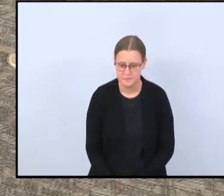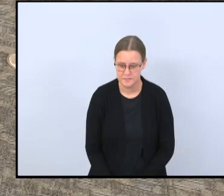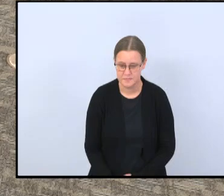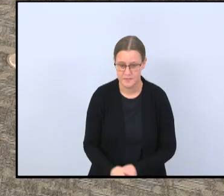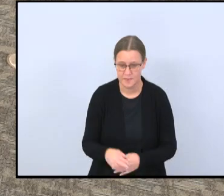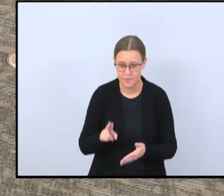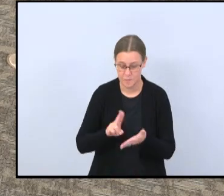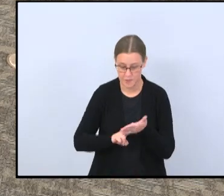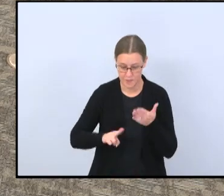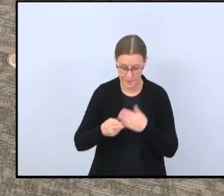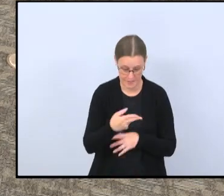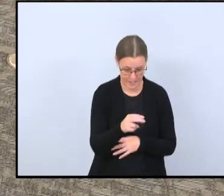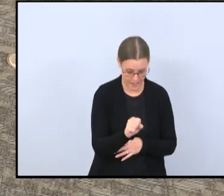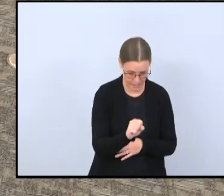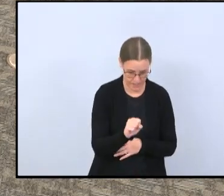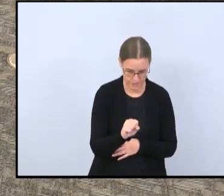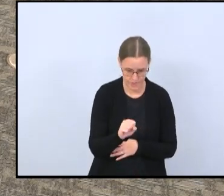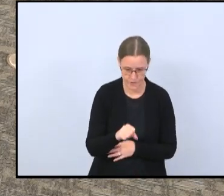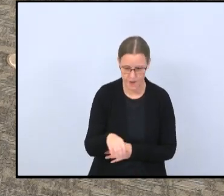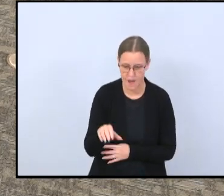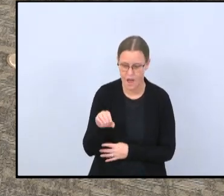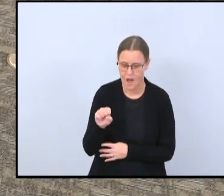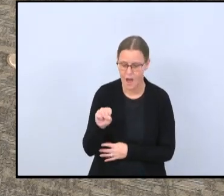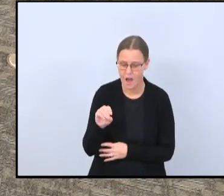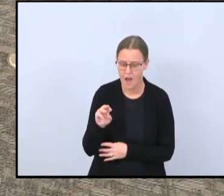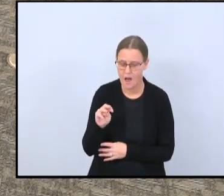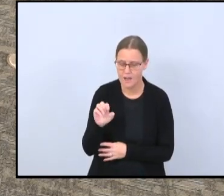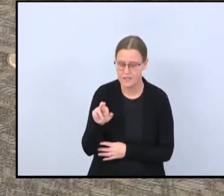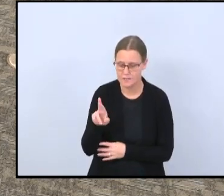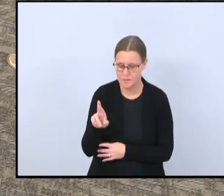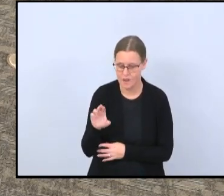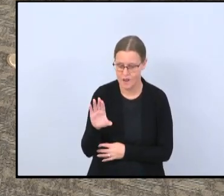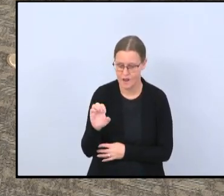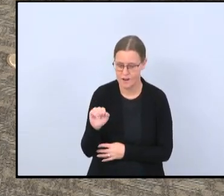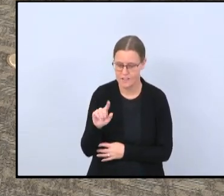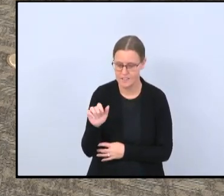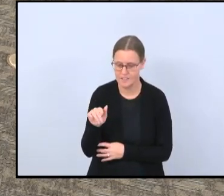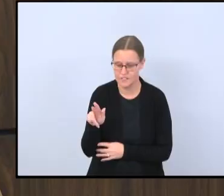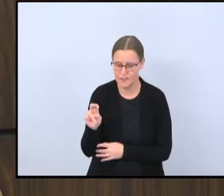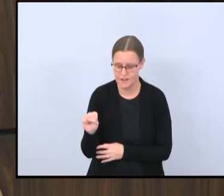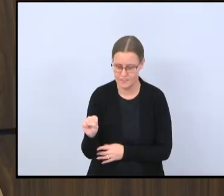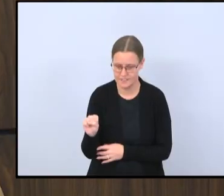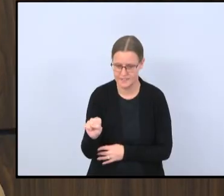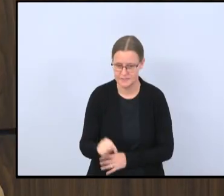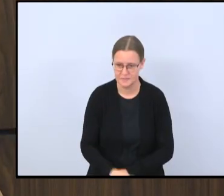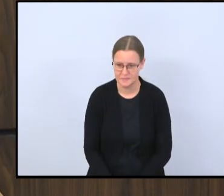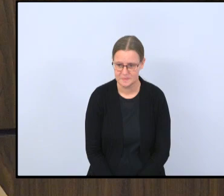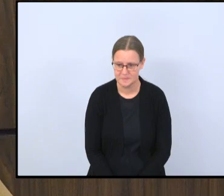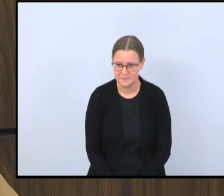From University High School, Osmar Cazares Guillen.